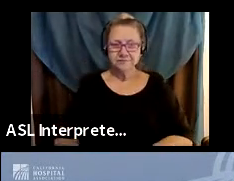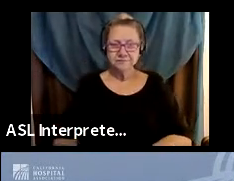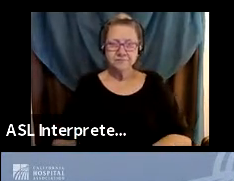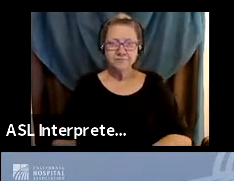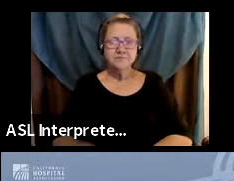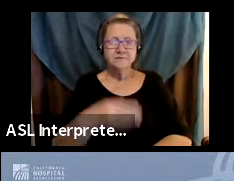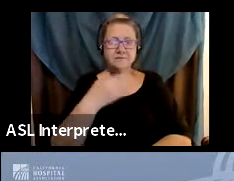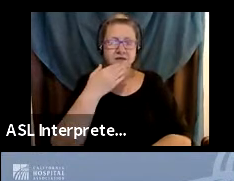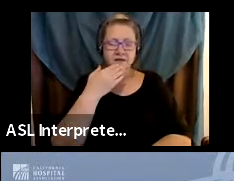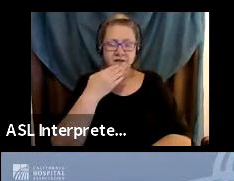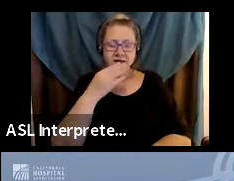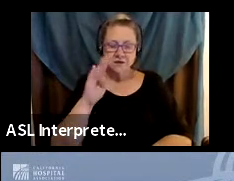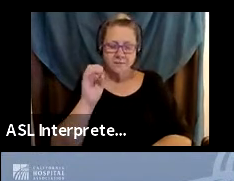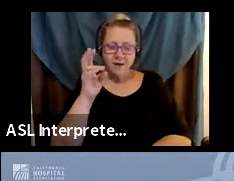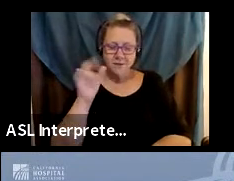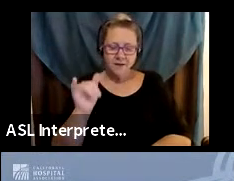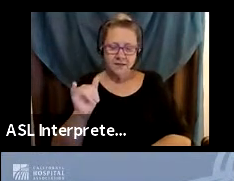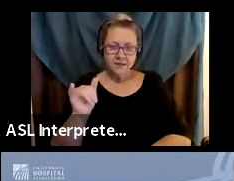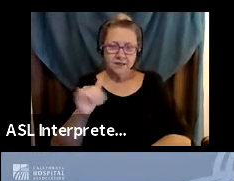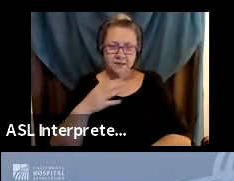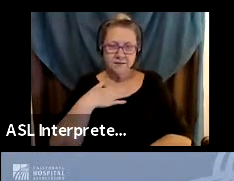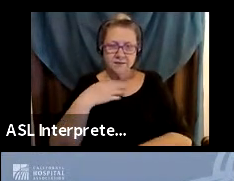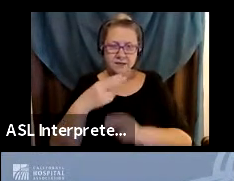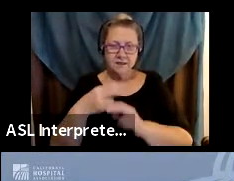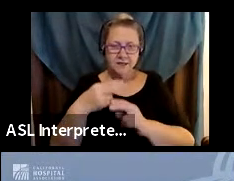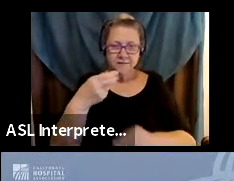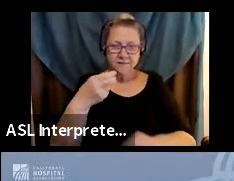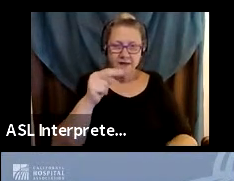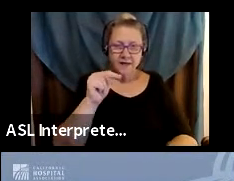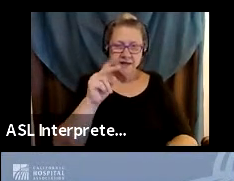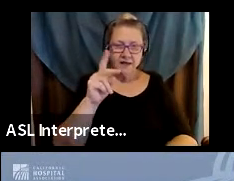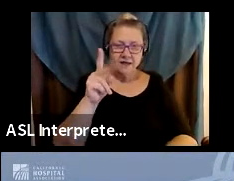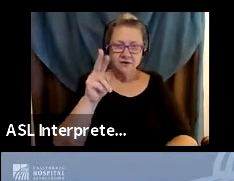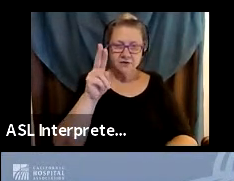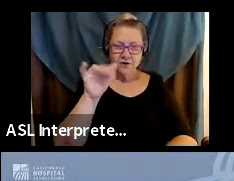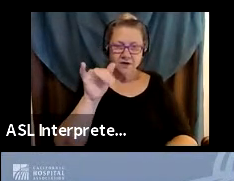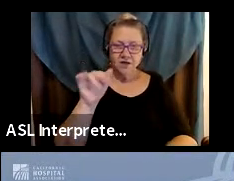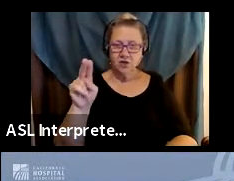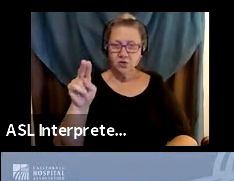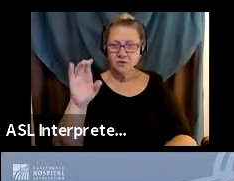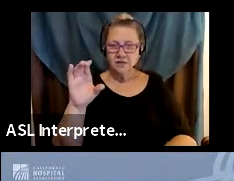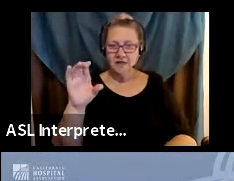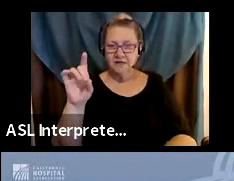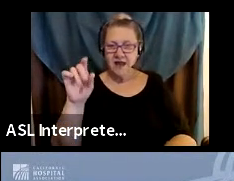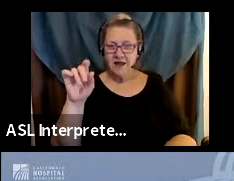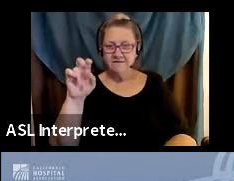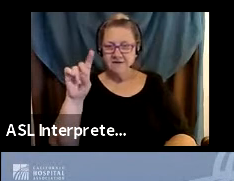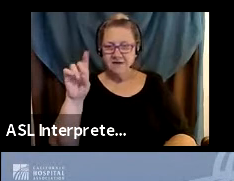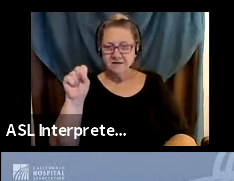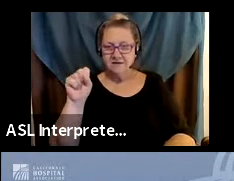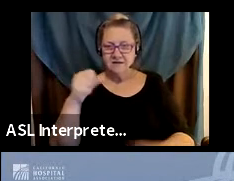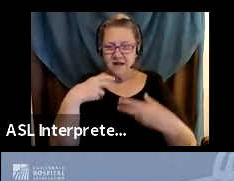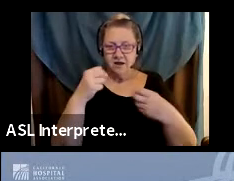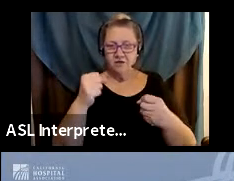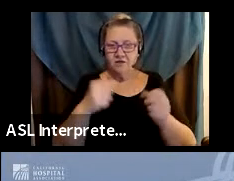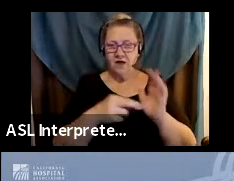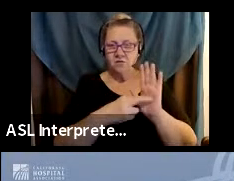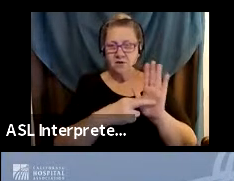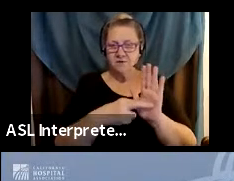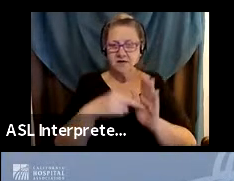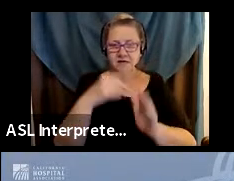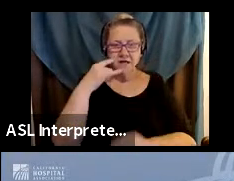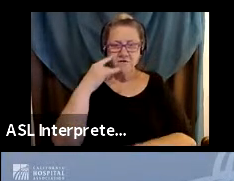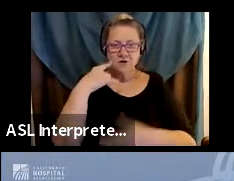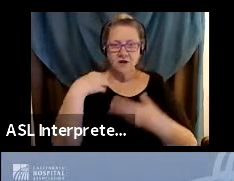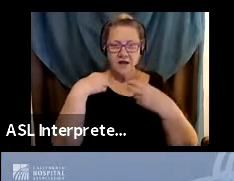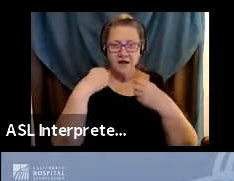Thank you, Bobby. My name is Hendry Tan, and I'm at UC Davis Health, and I represent the California Medical Association. First of all, I just